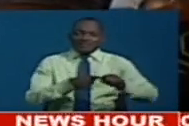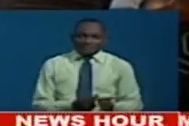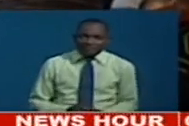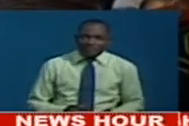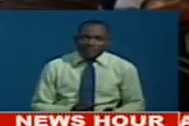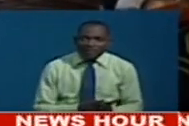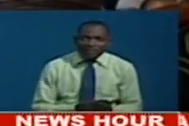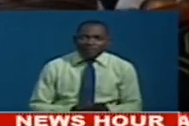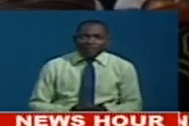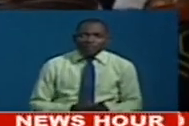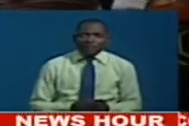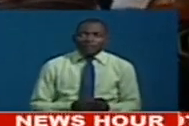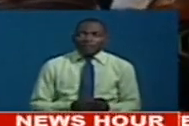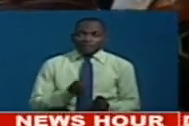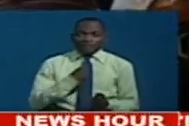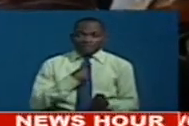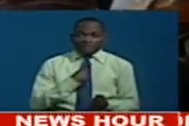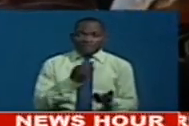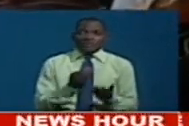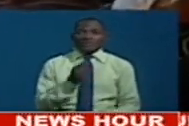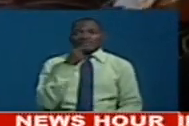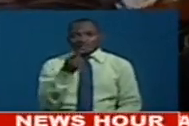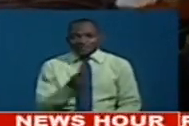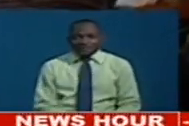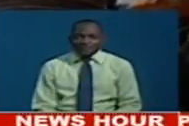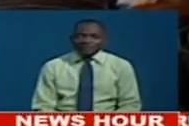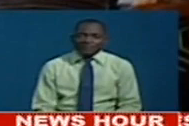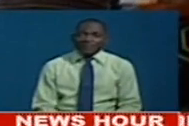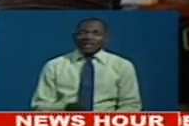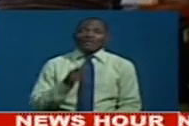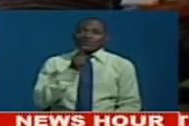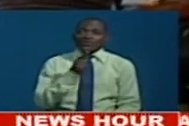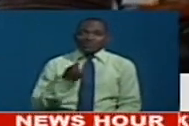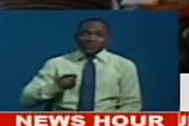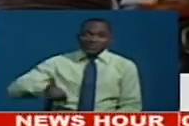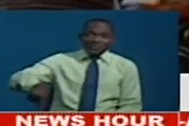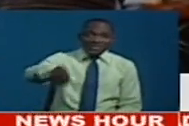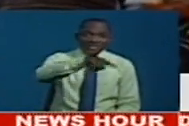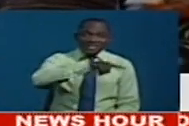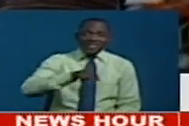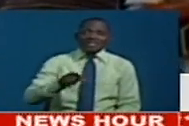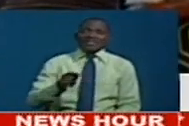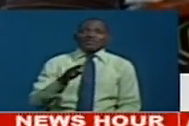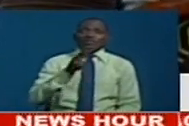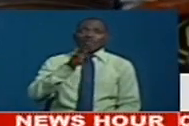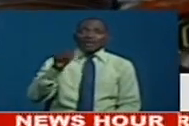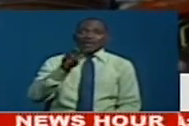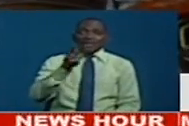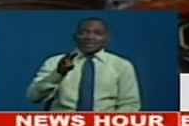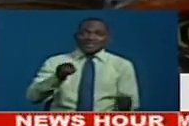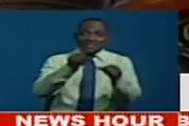And I want to mention that we in the Dorimon and Wa West